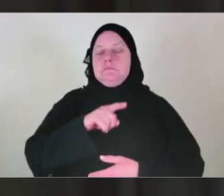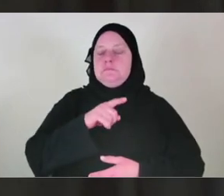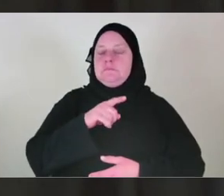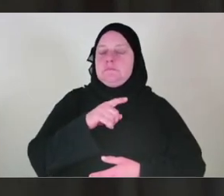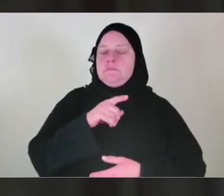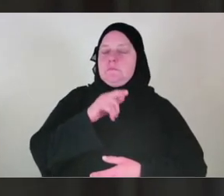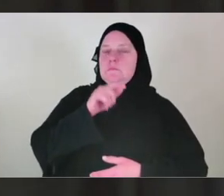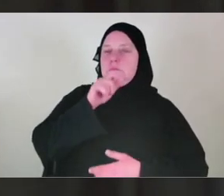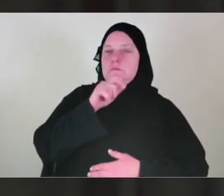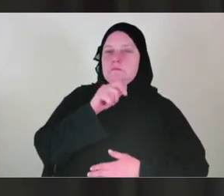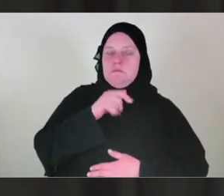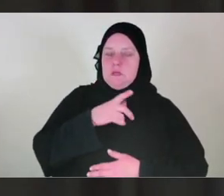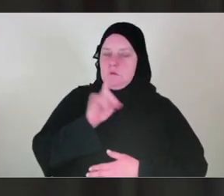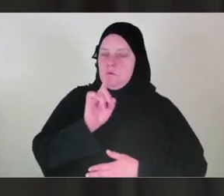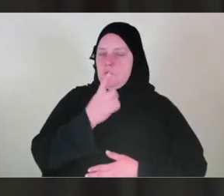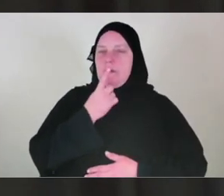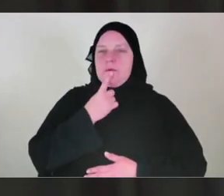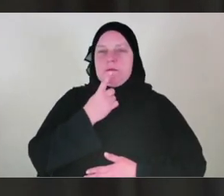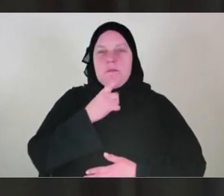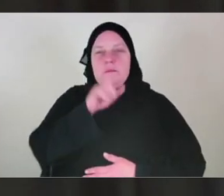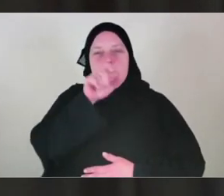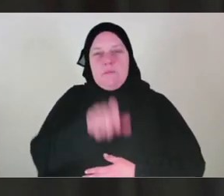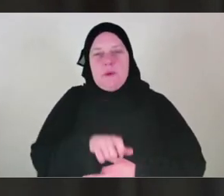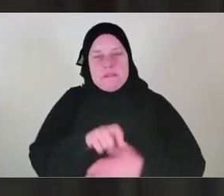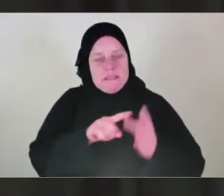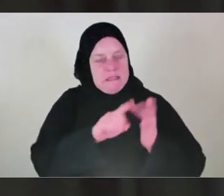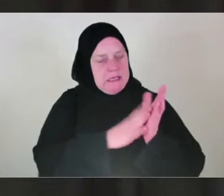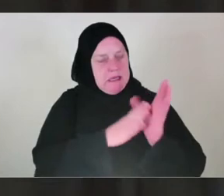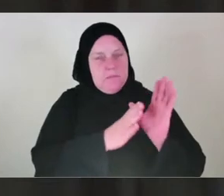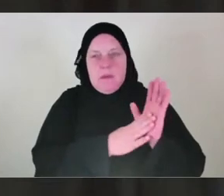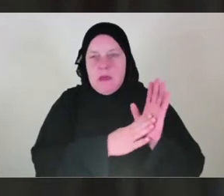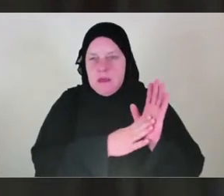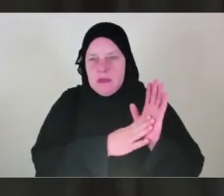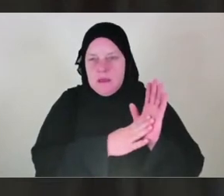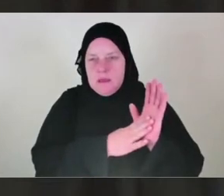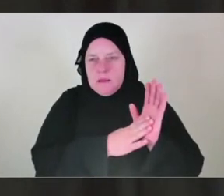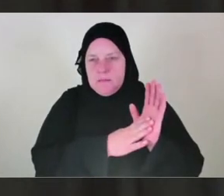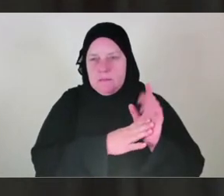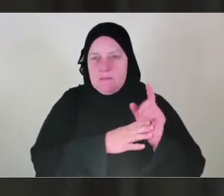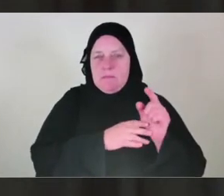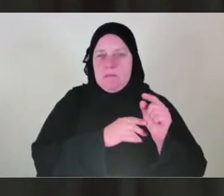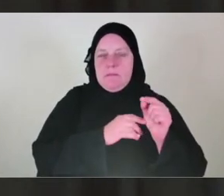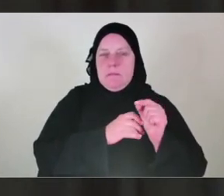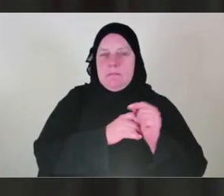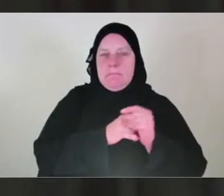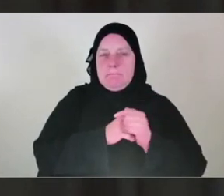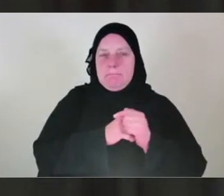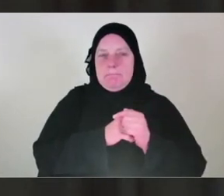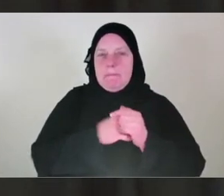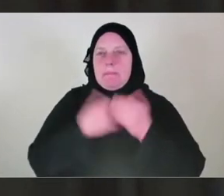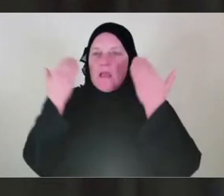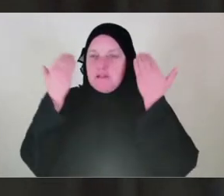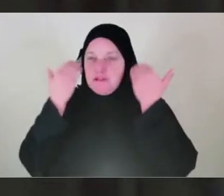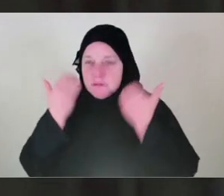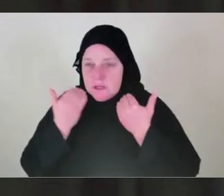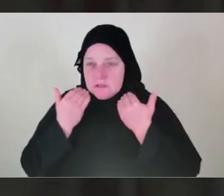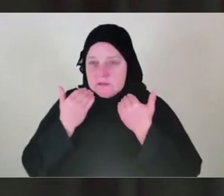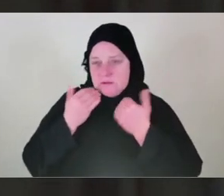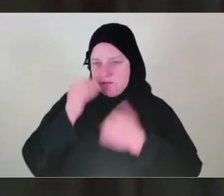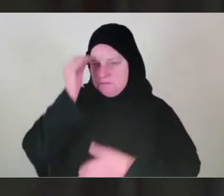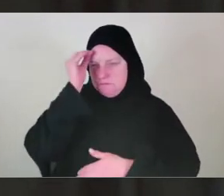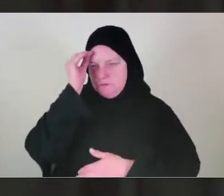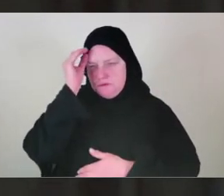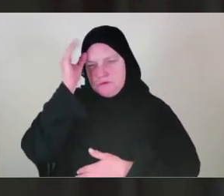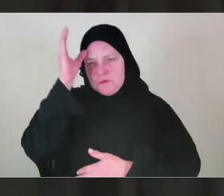scholar, and he was someone that was very good with rhetoric and talking. So he was someone that was